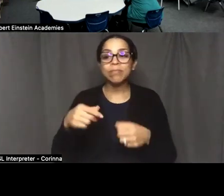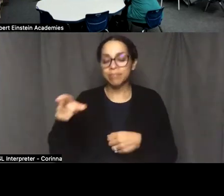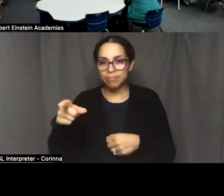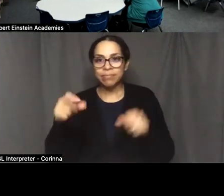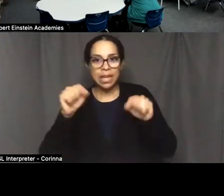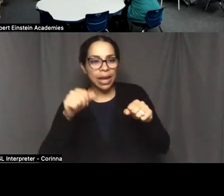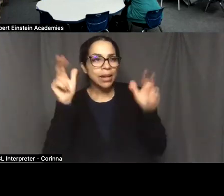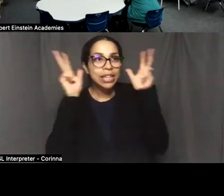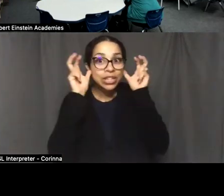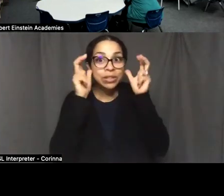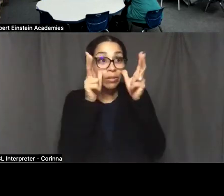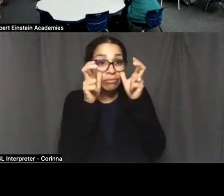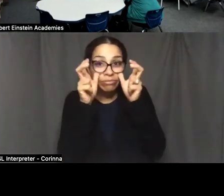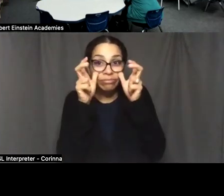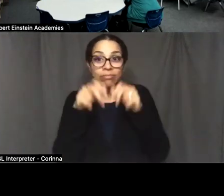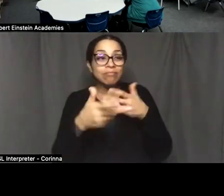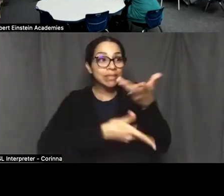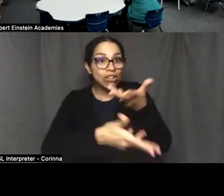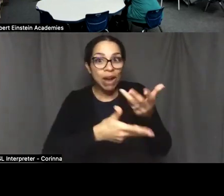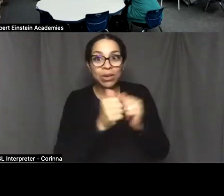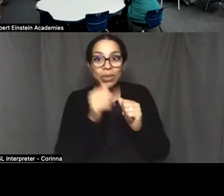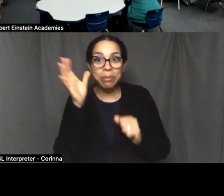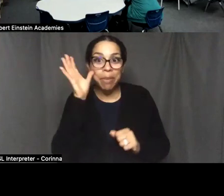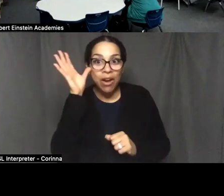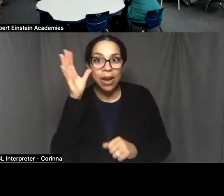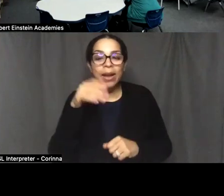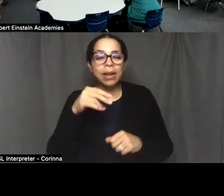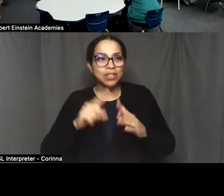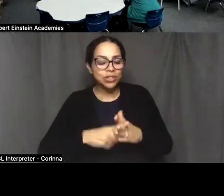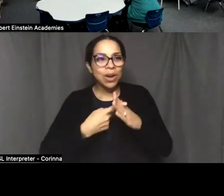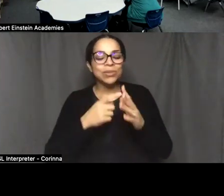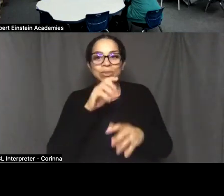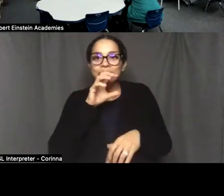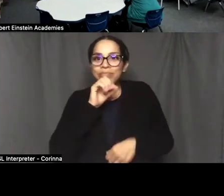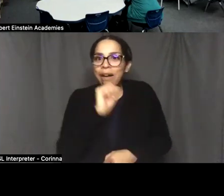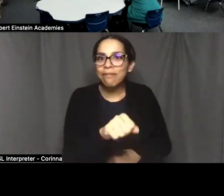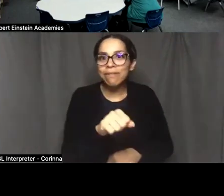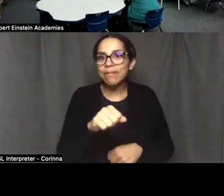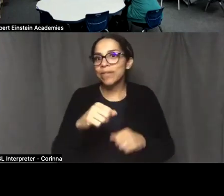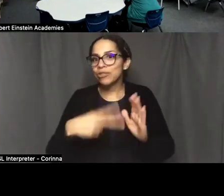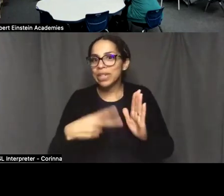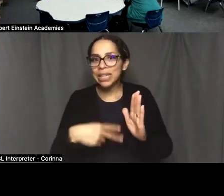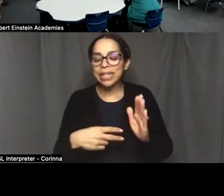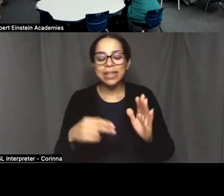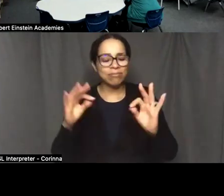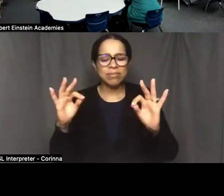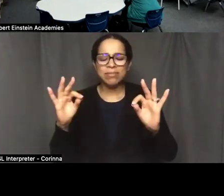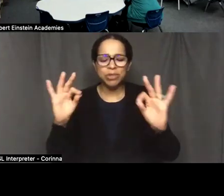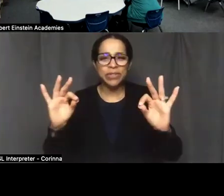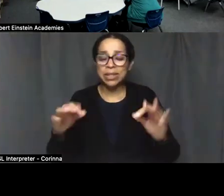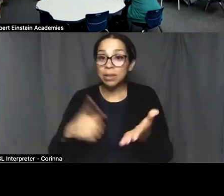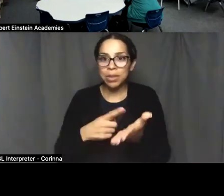of reading. This is huge. So sometimes families feel like they need to be doing flashcards. They need to be doing